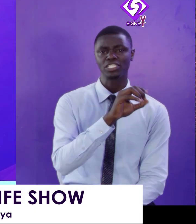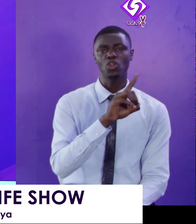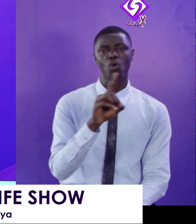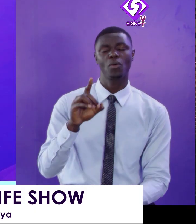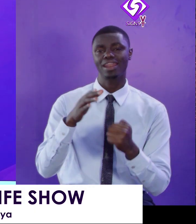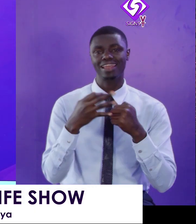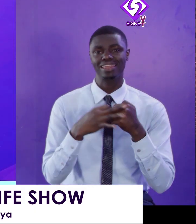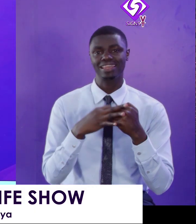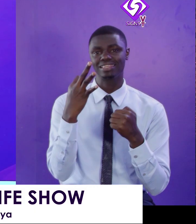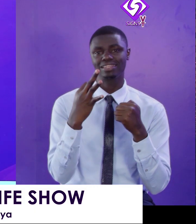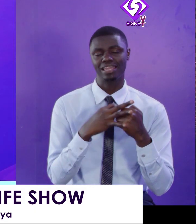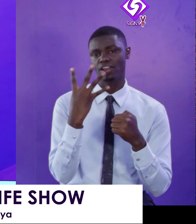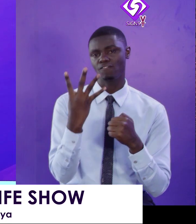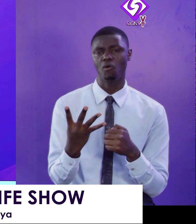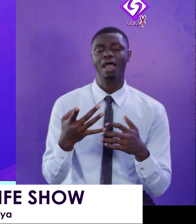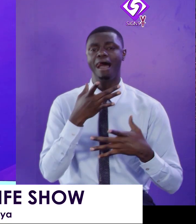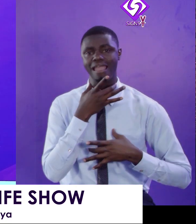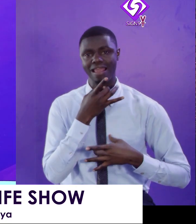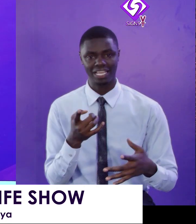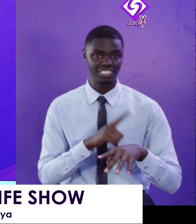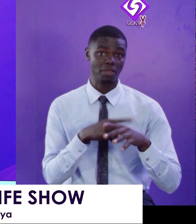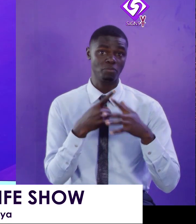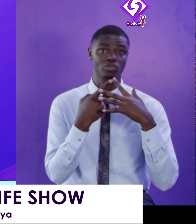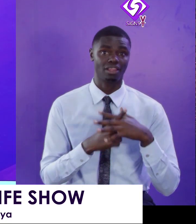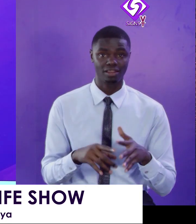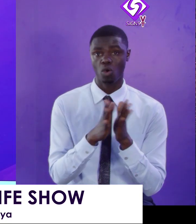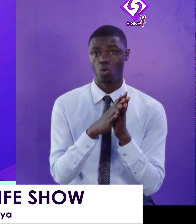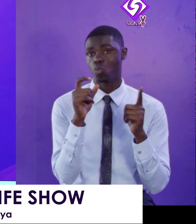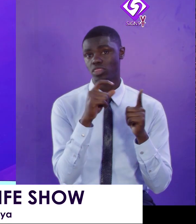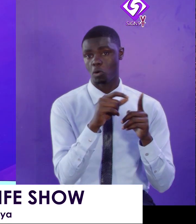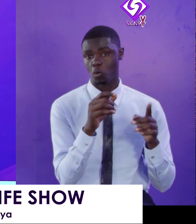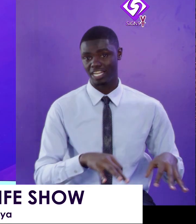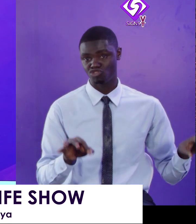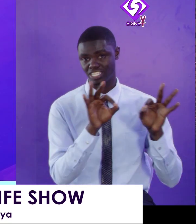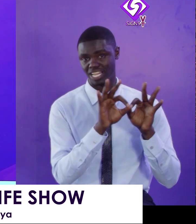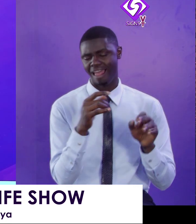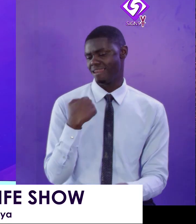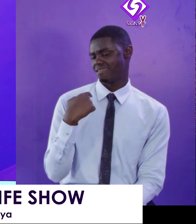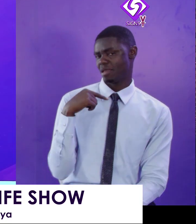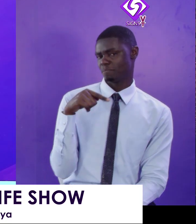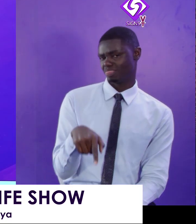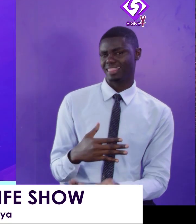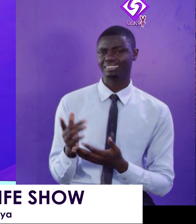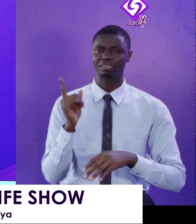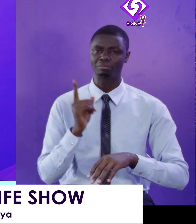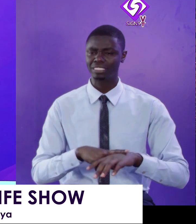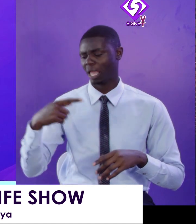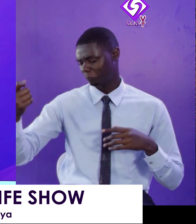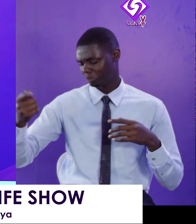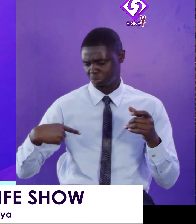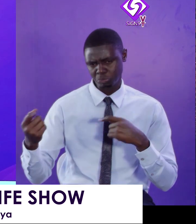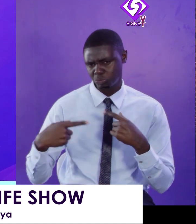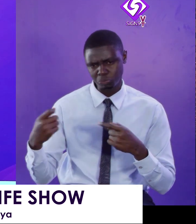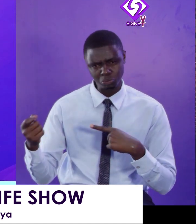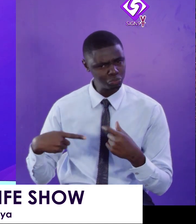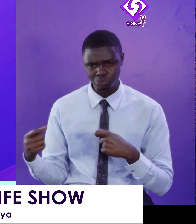0111980384. I like it when you start with the word treasures because that number sometimes receives messages